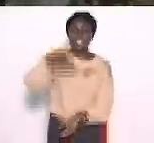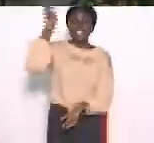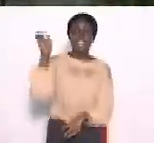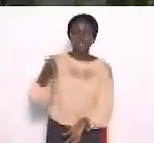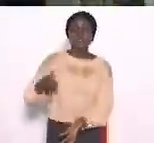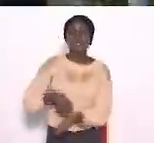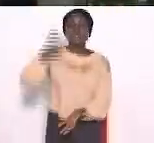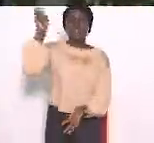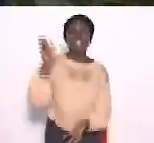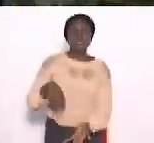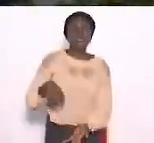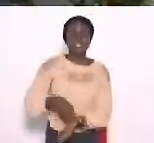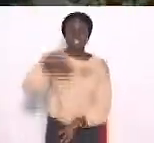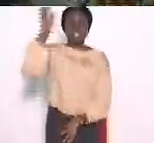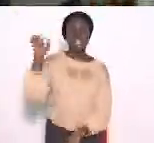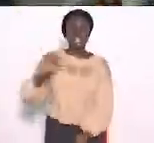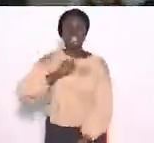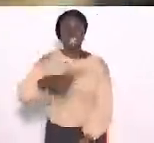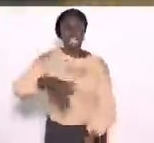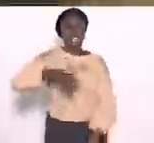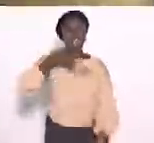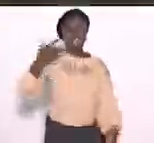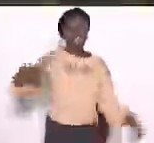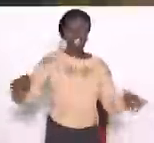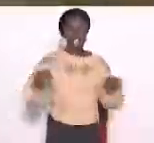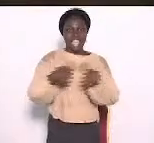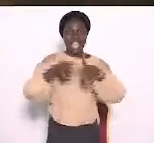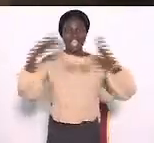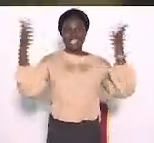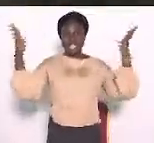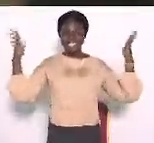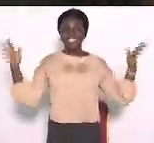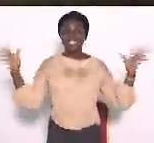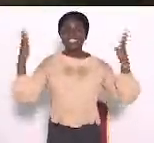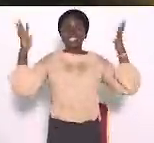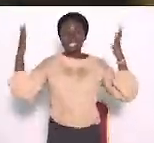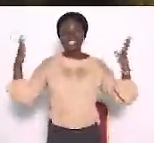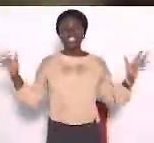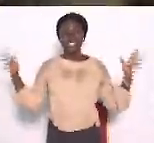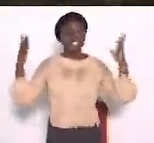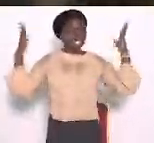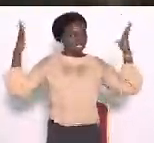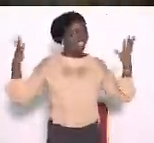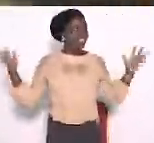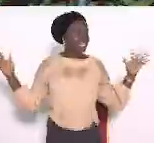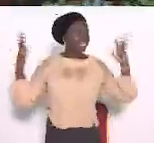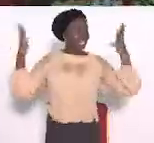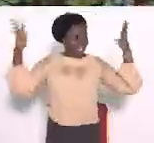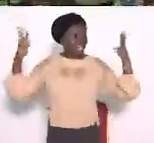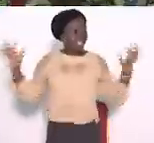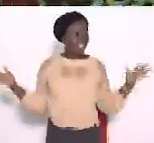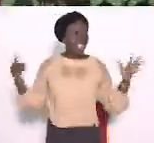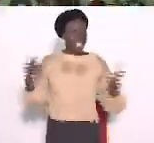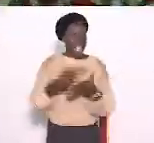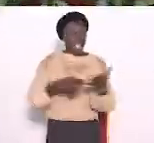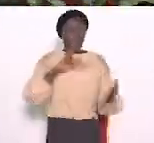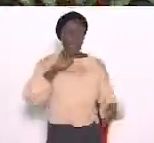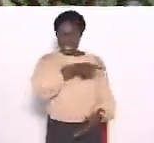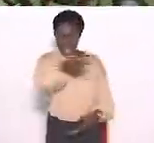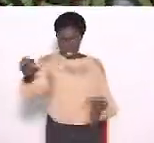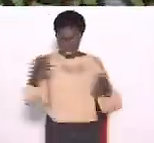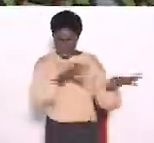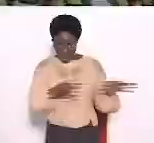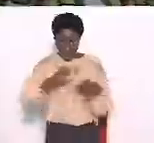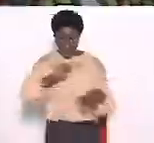j I feel like I like I say what are you doing